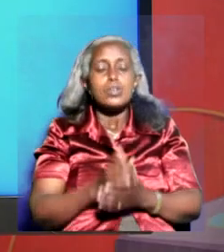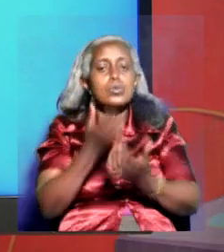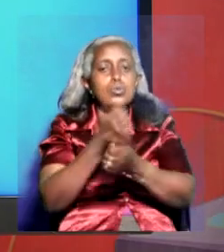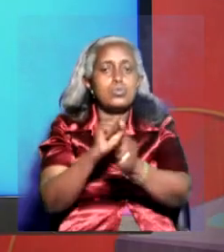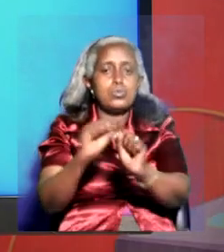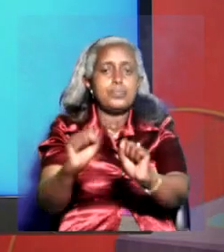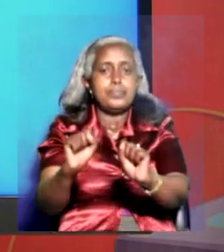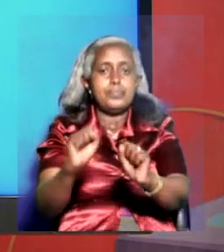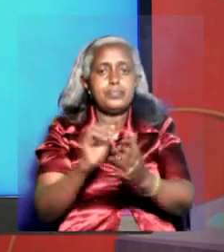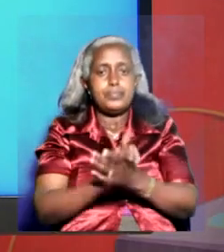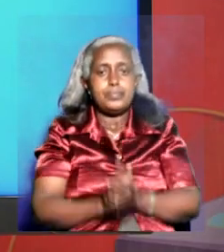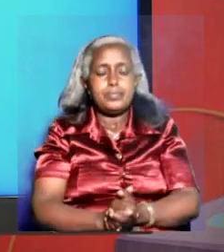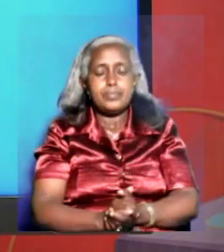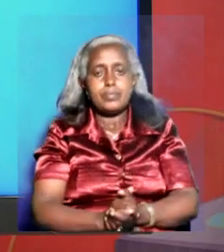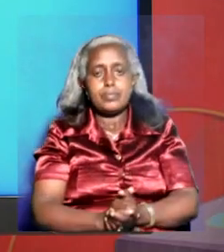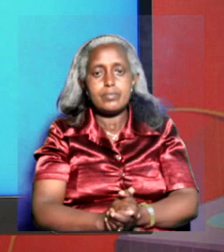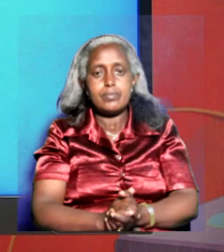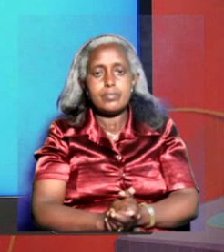Solution